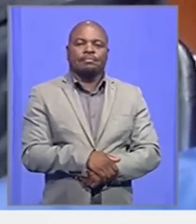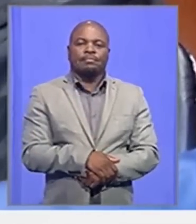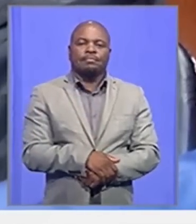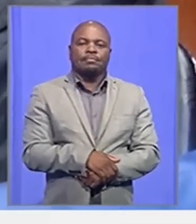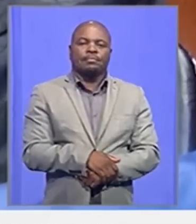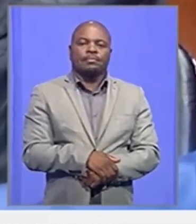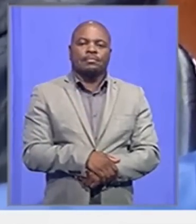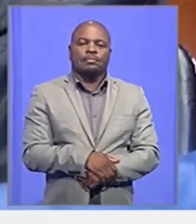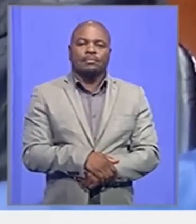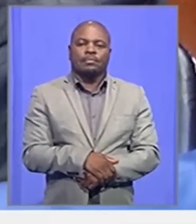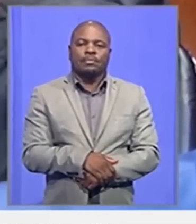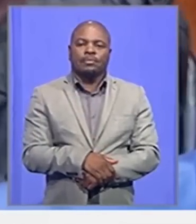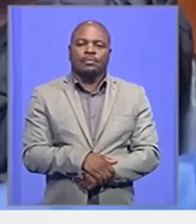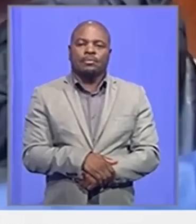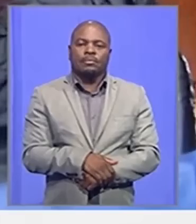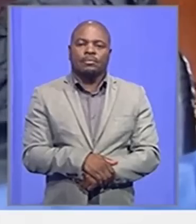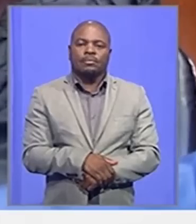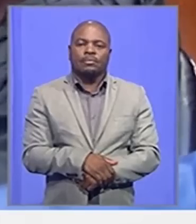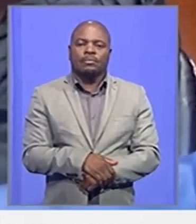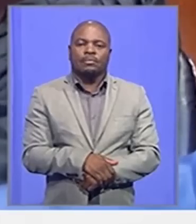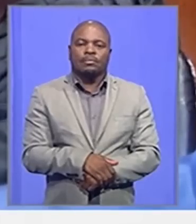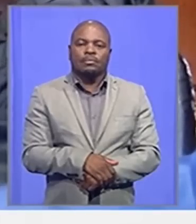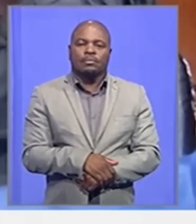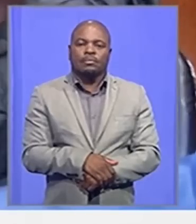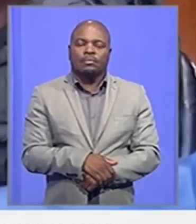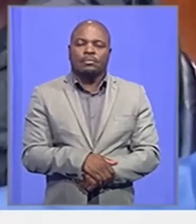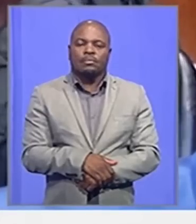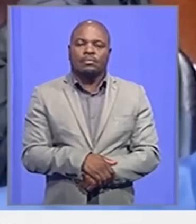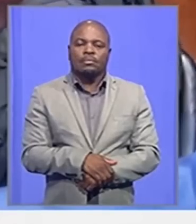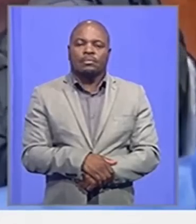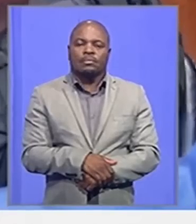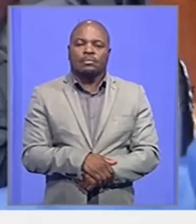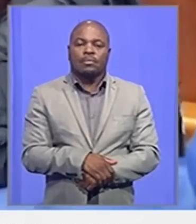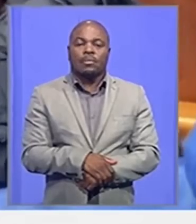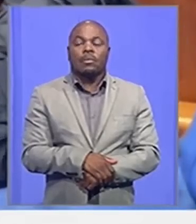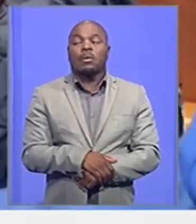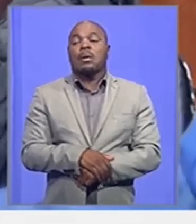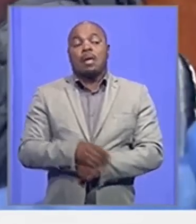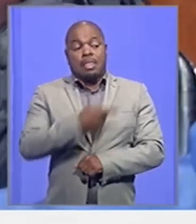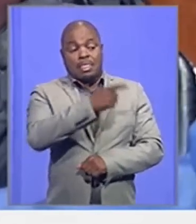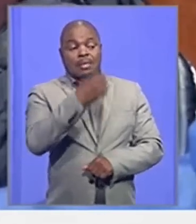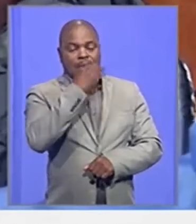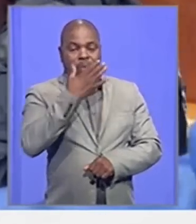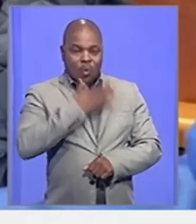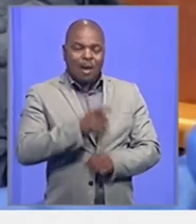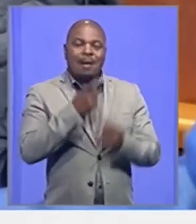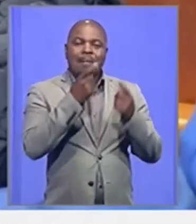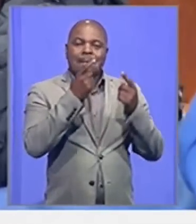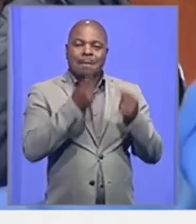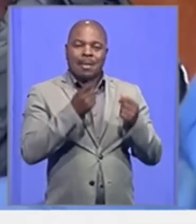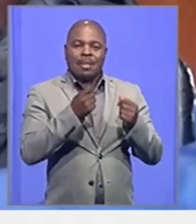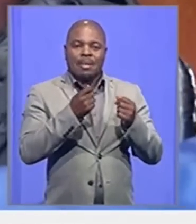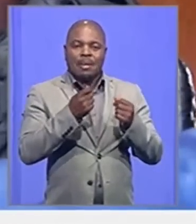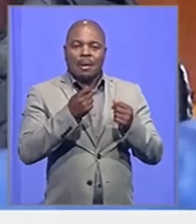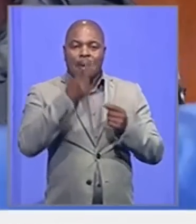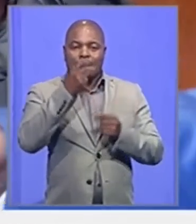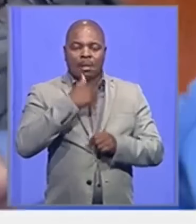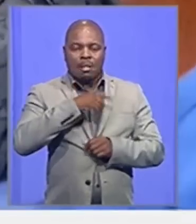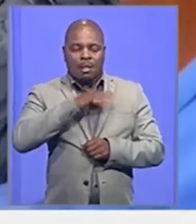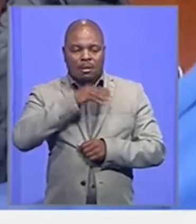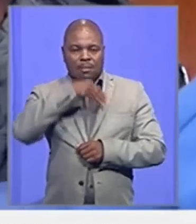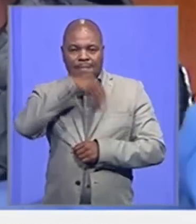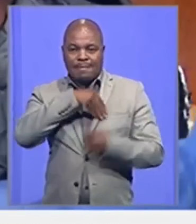yi rilaka papa mara loko hi va nyika a va nga teki. They said they wanted the money which was in the witness